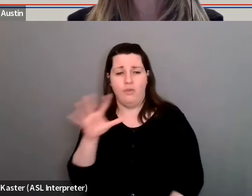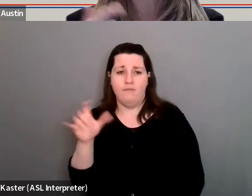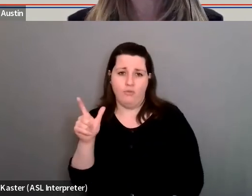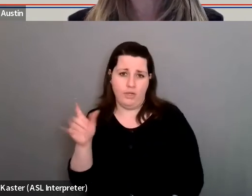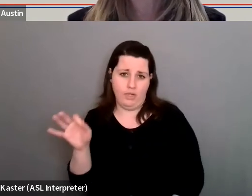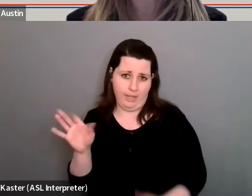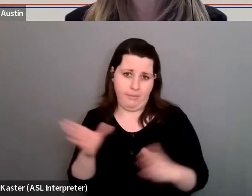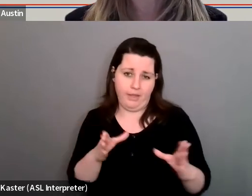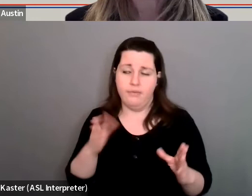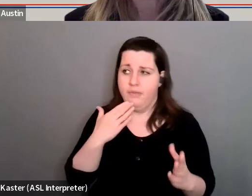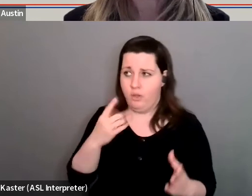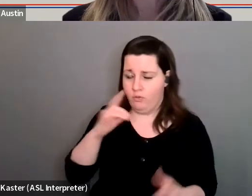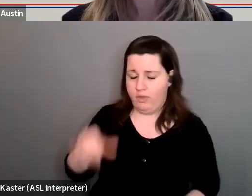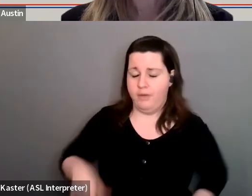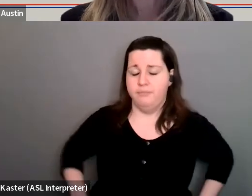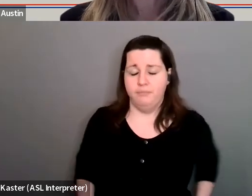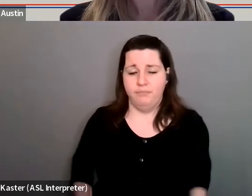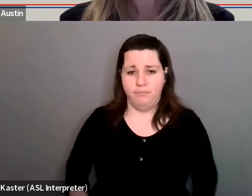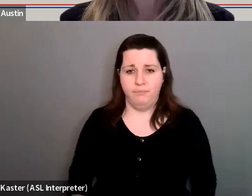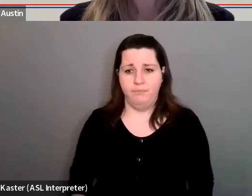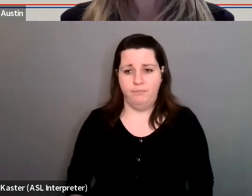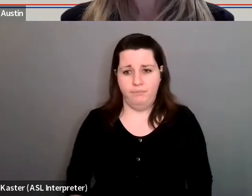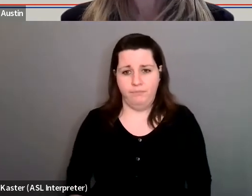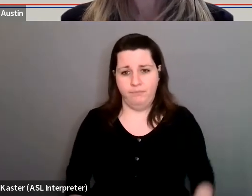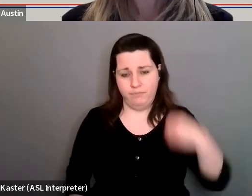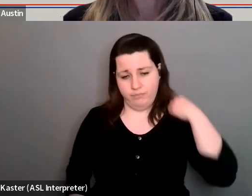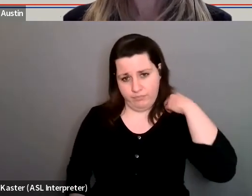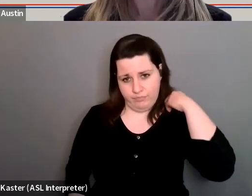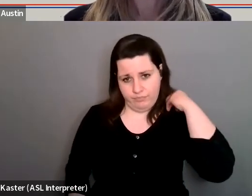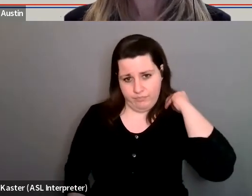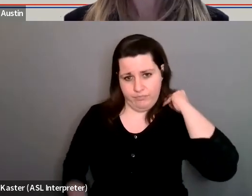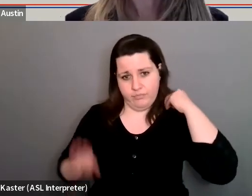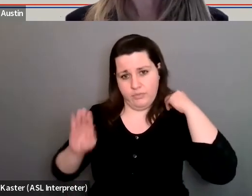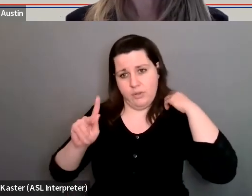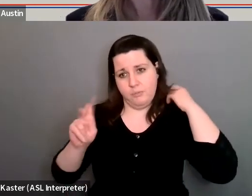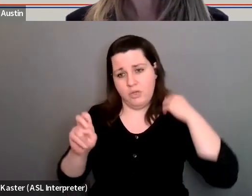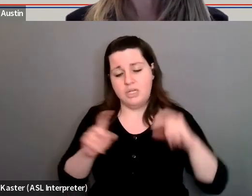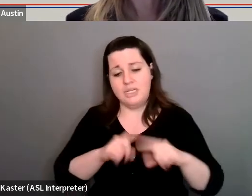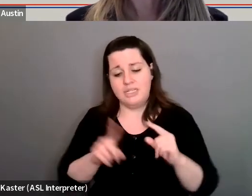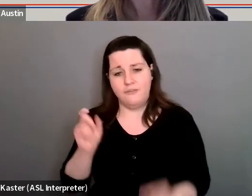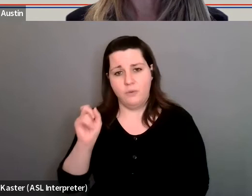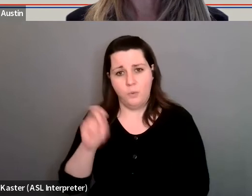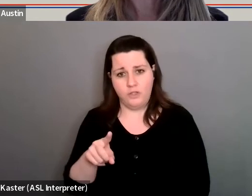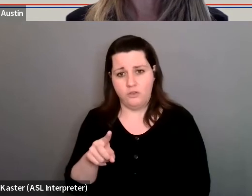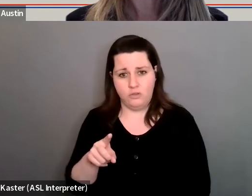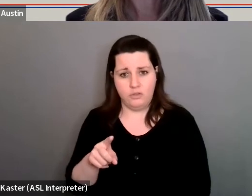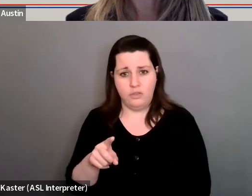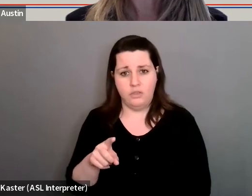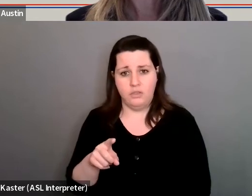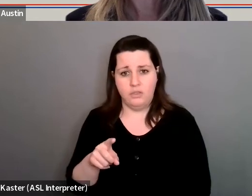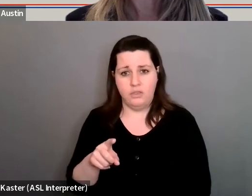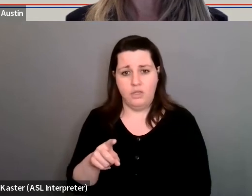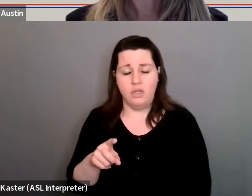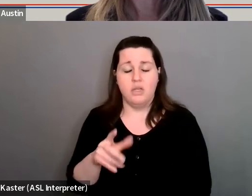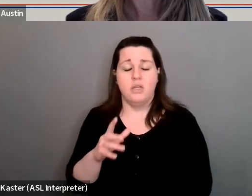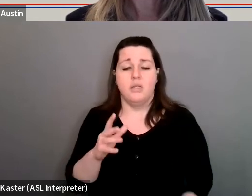So thank you for that, Alicia. Yeah. Here's a different question that I don't think that I think we've talked about before, but if an